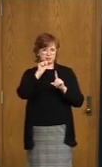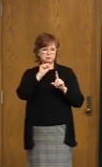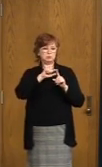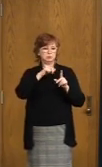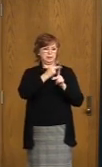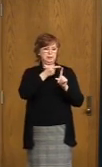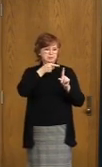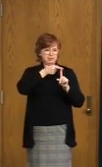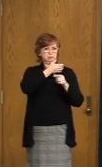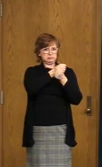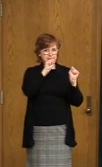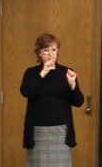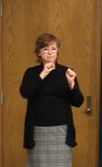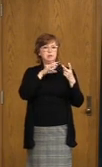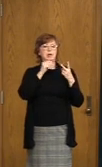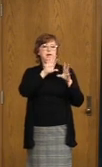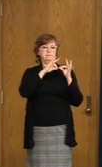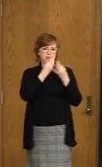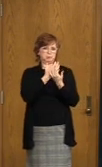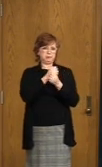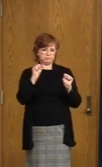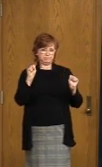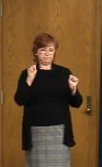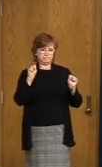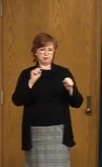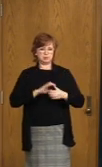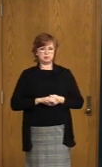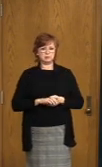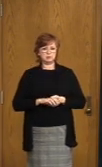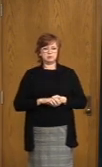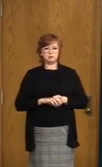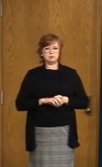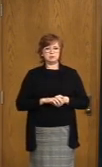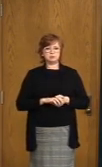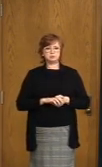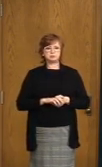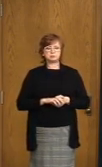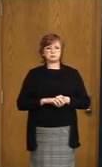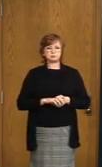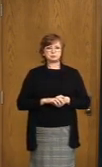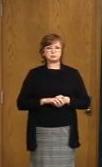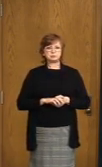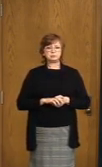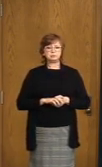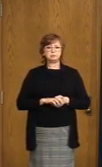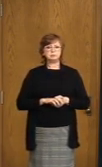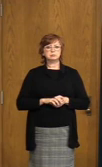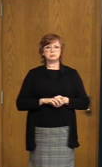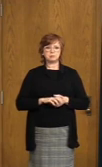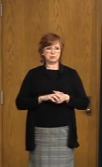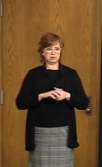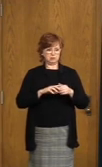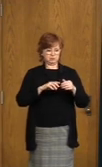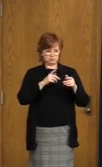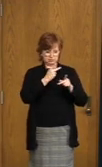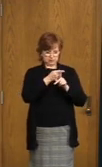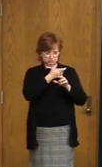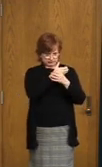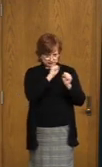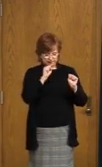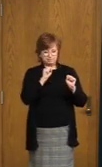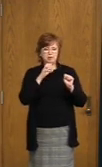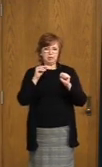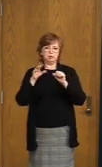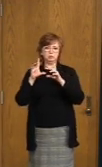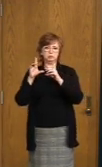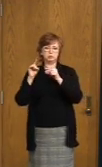family, but to ensure that he's also able to continue to do his work in an effective manner as he has over